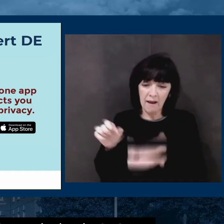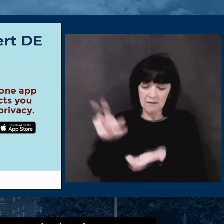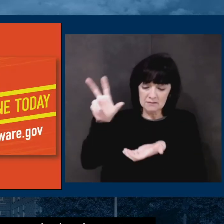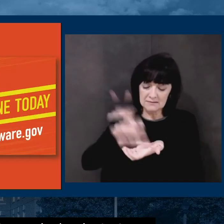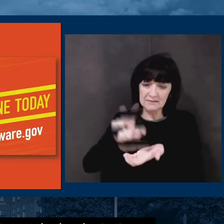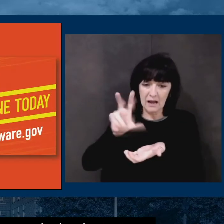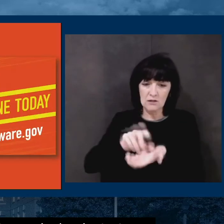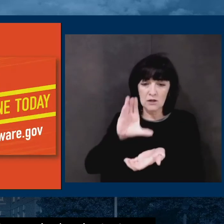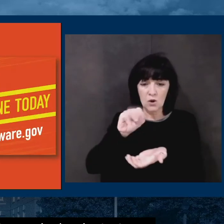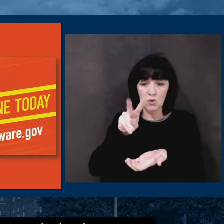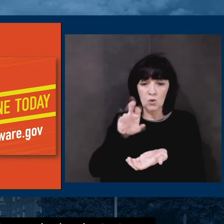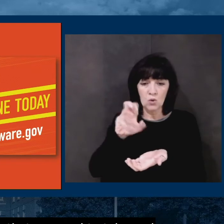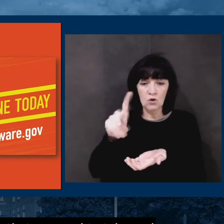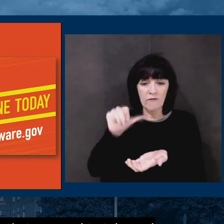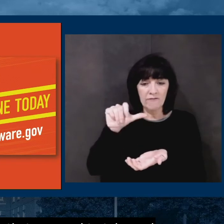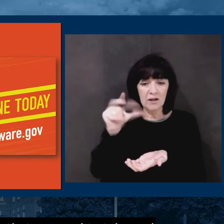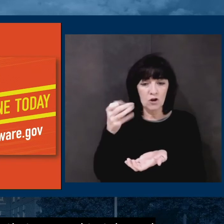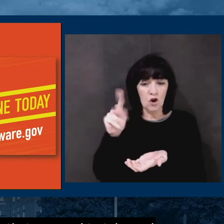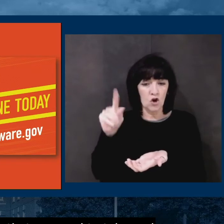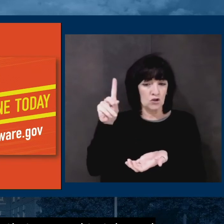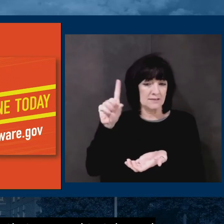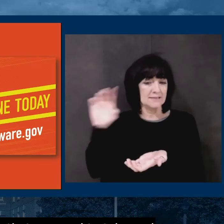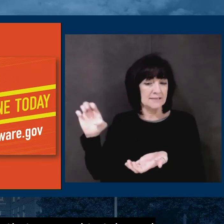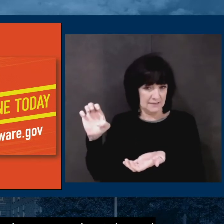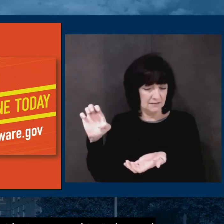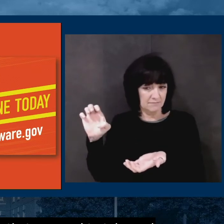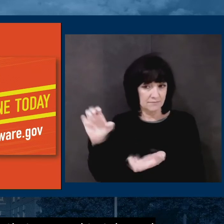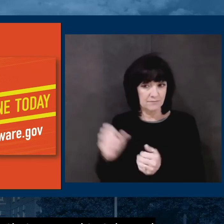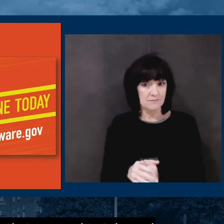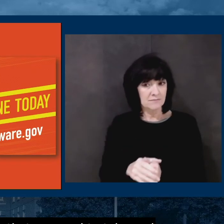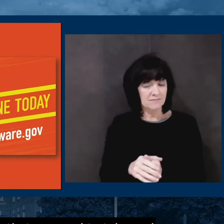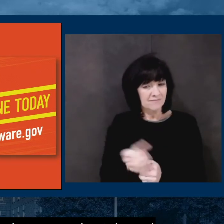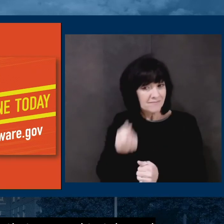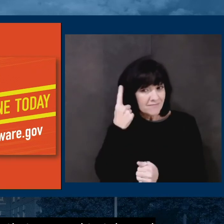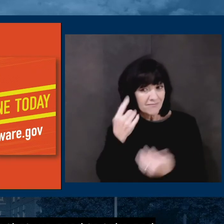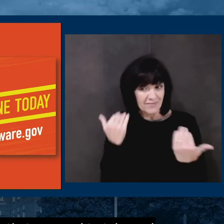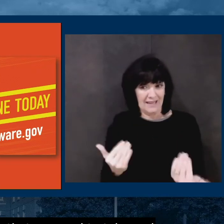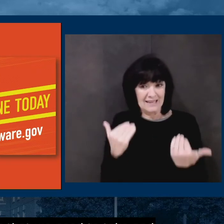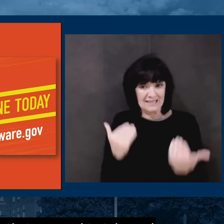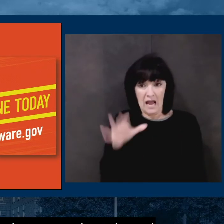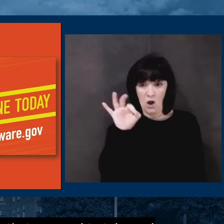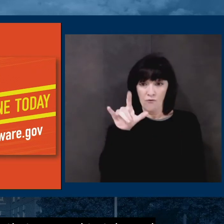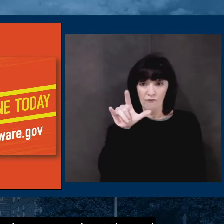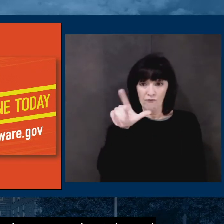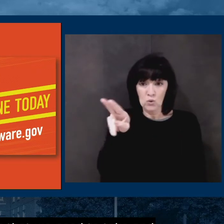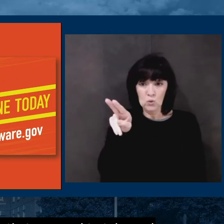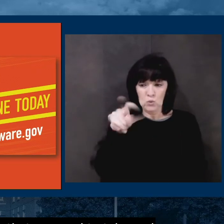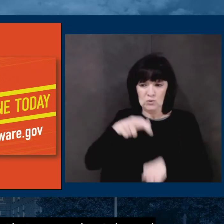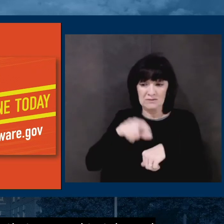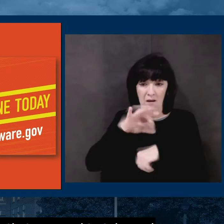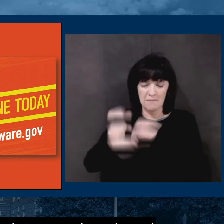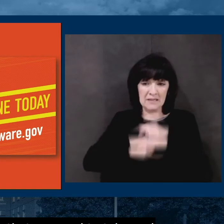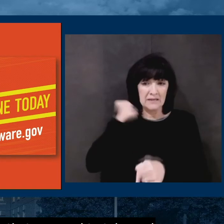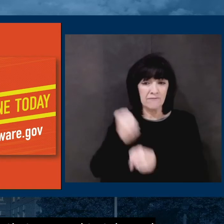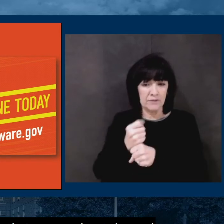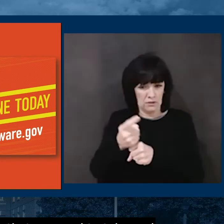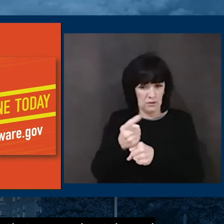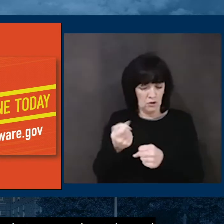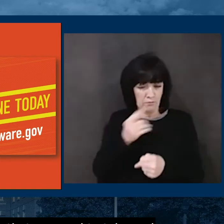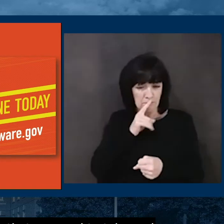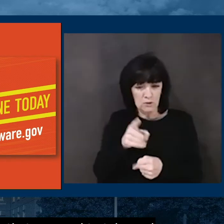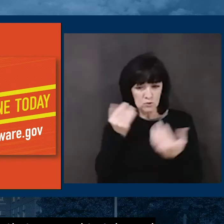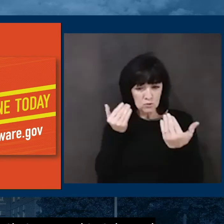flu season, so make sure to get your vaccine today and fight the flu in our state. So we